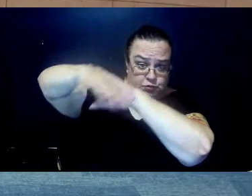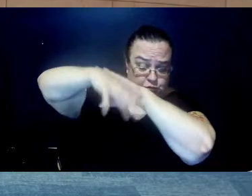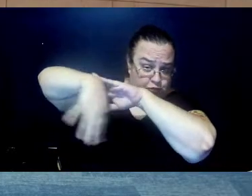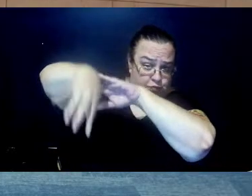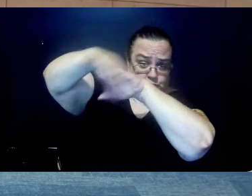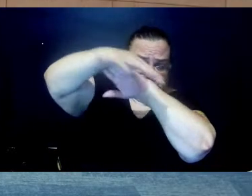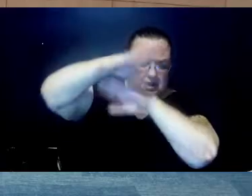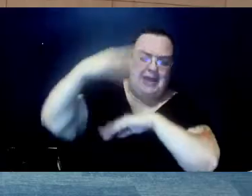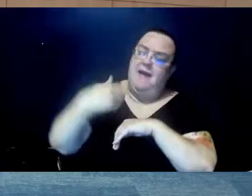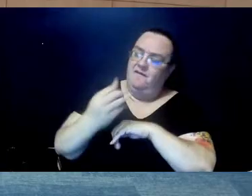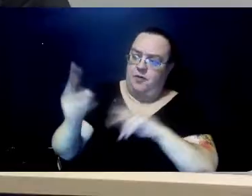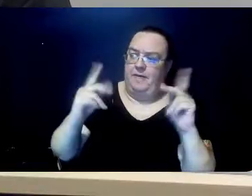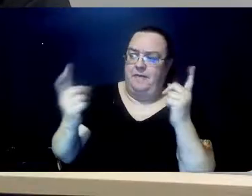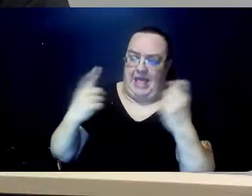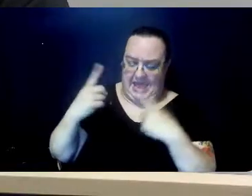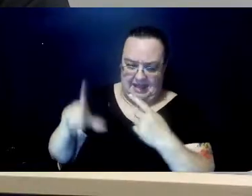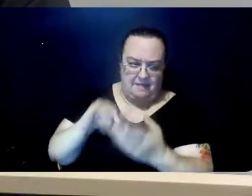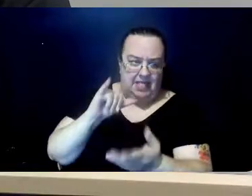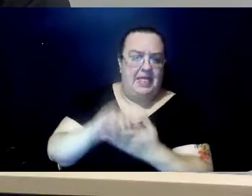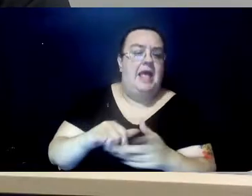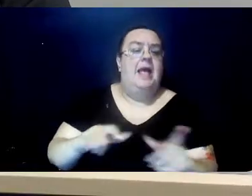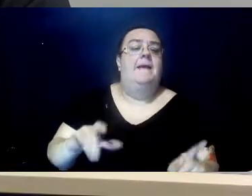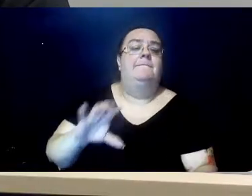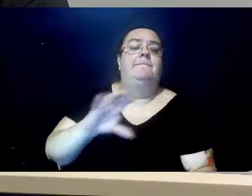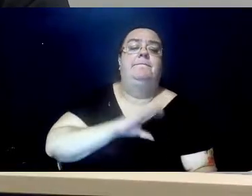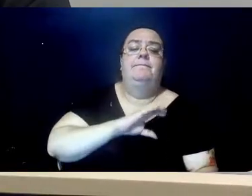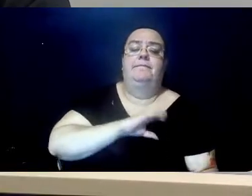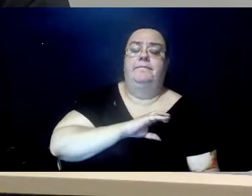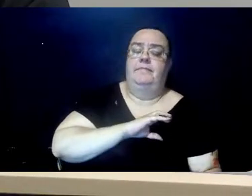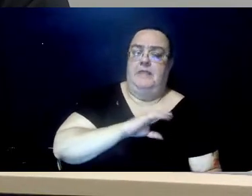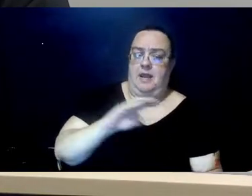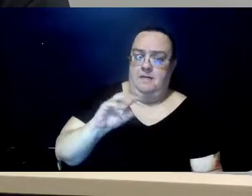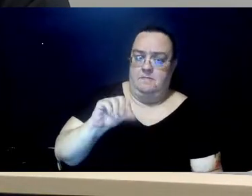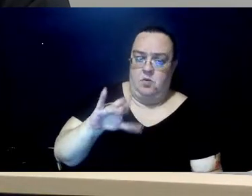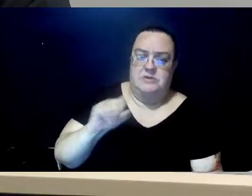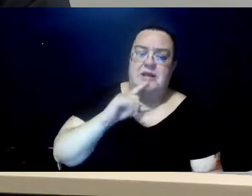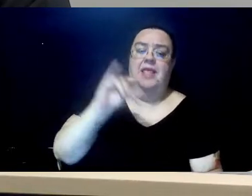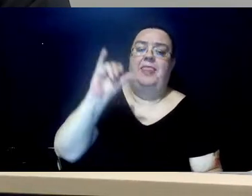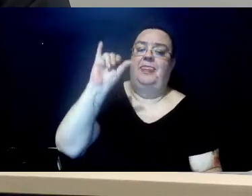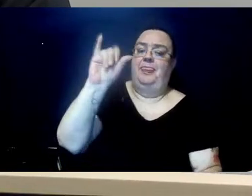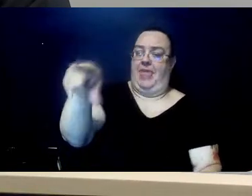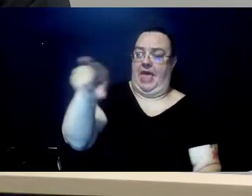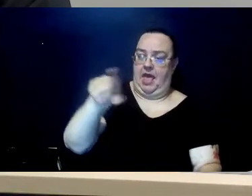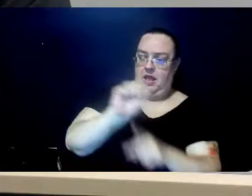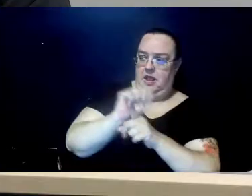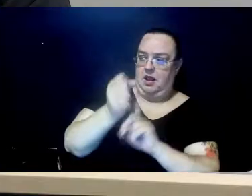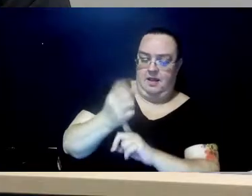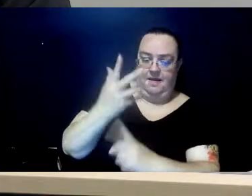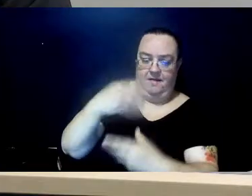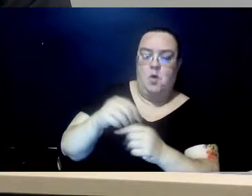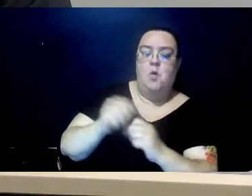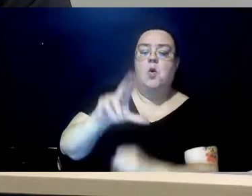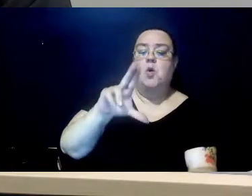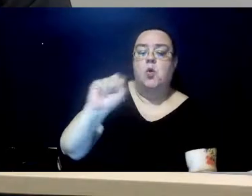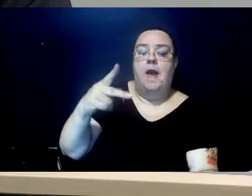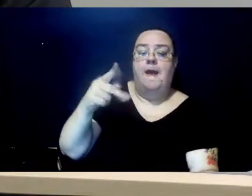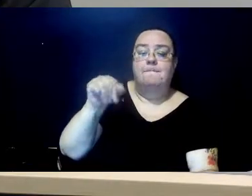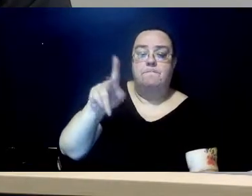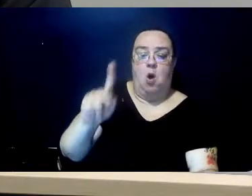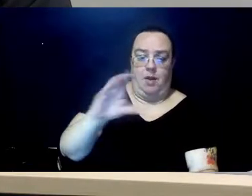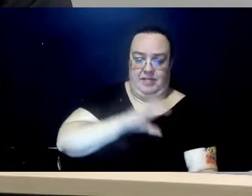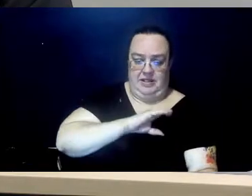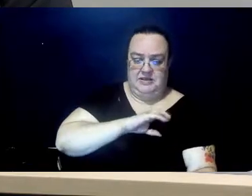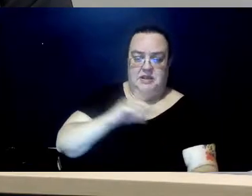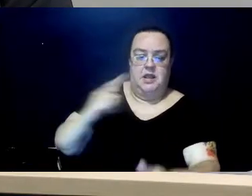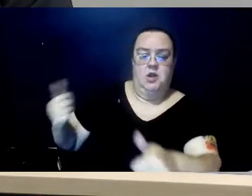questions about that. Yeah, that particular incident was involving the U.S. Park Police with the pursuit of a stolen vehicle with a